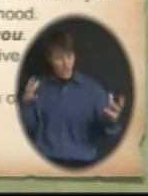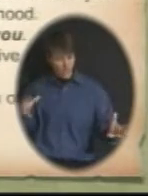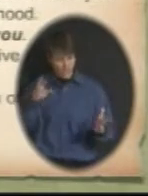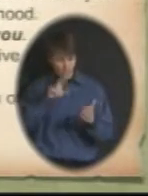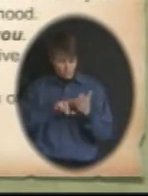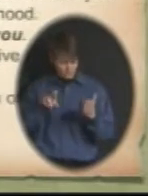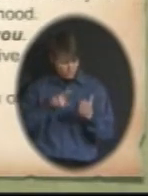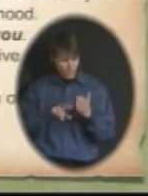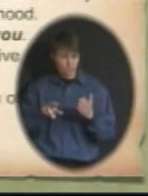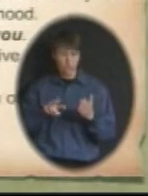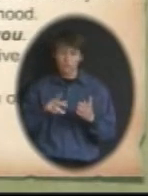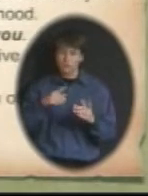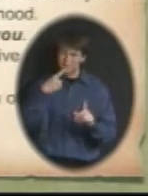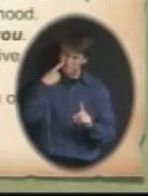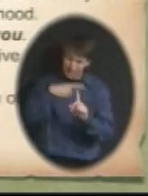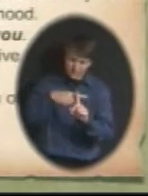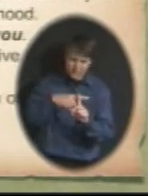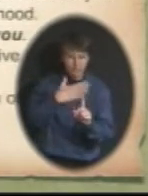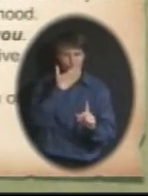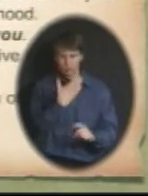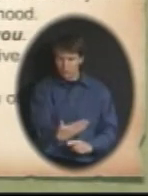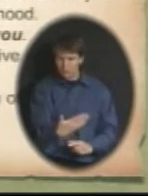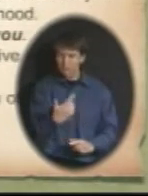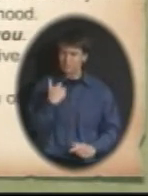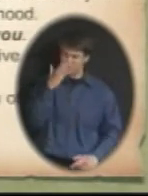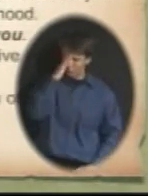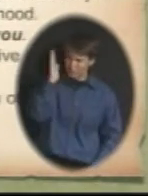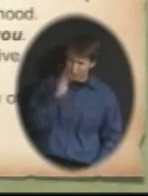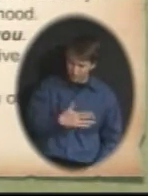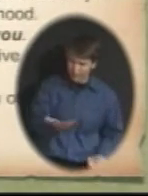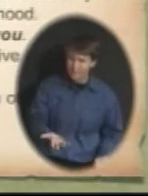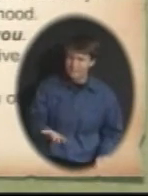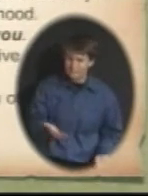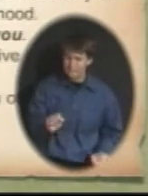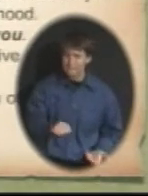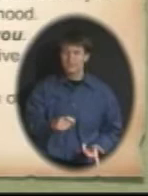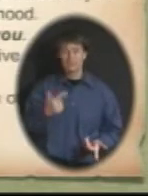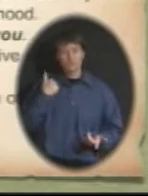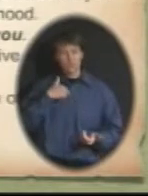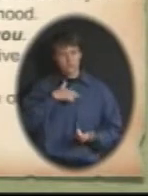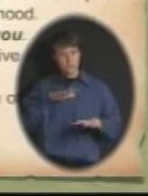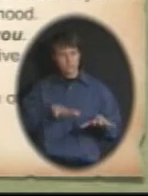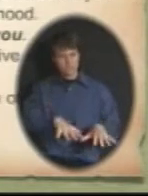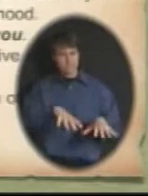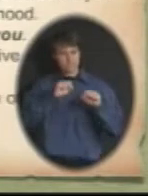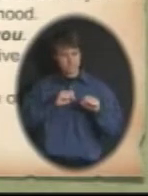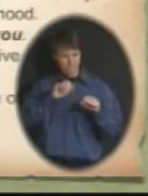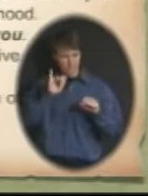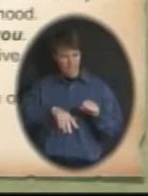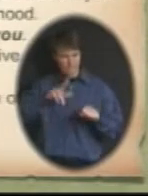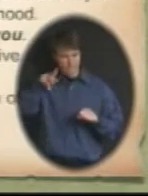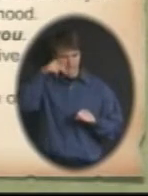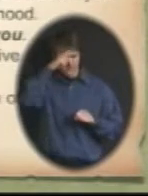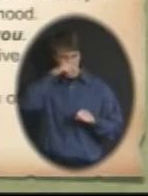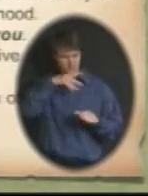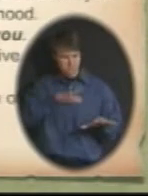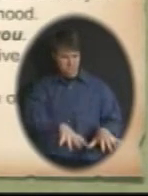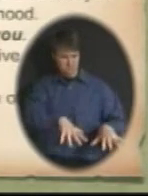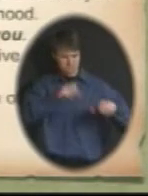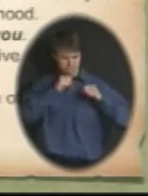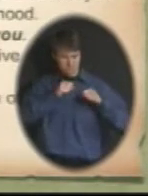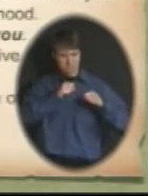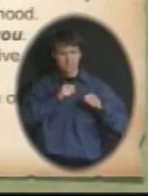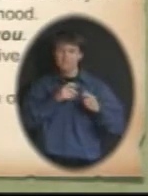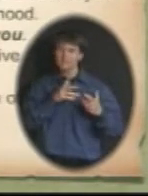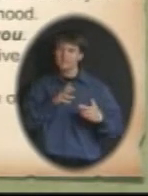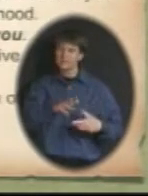a long time. Positive is good. We know that. And so we have taken on that philosophy that the